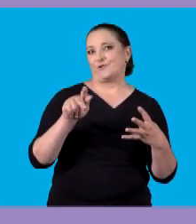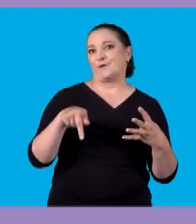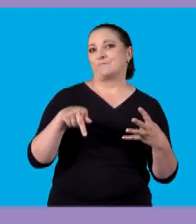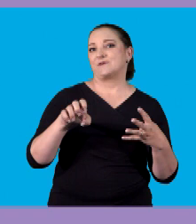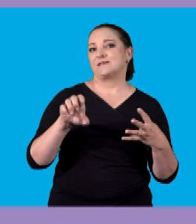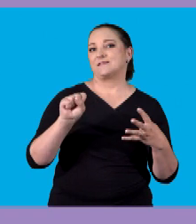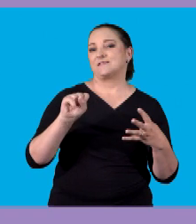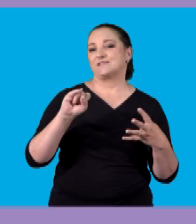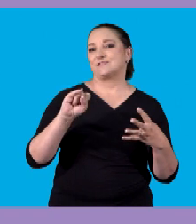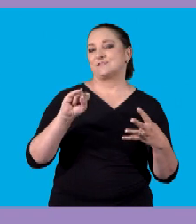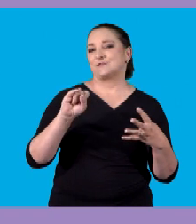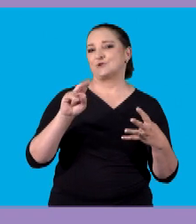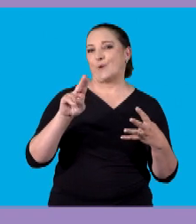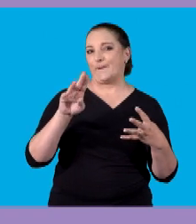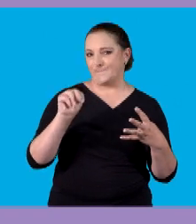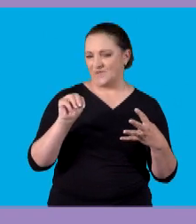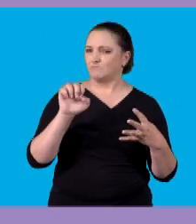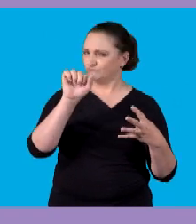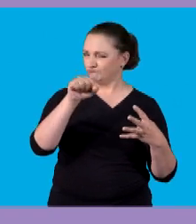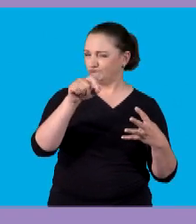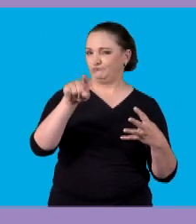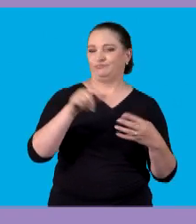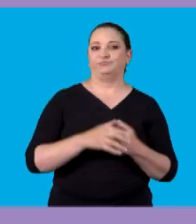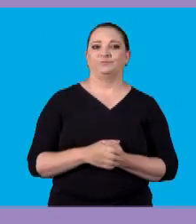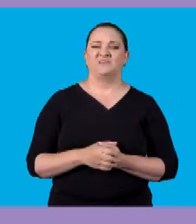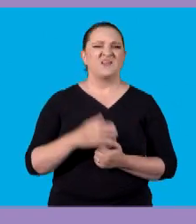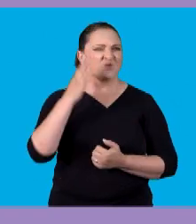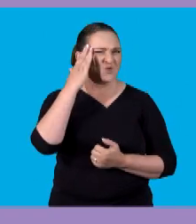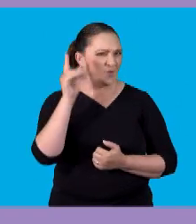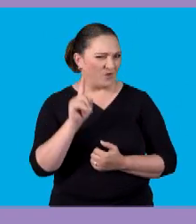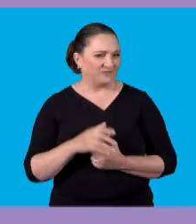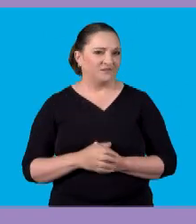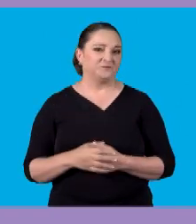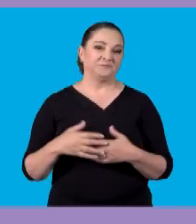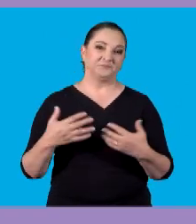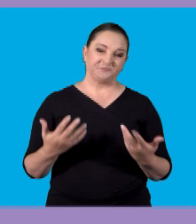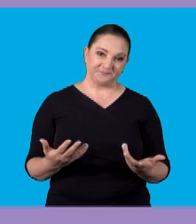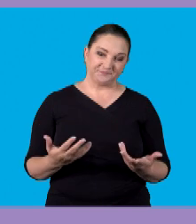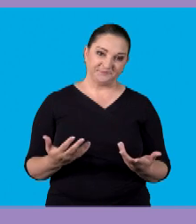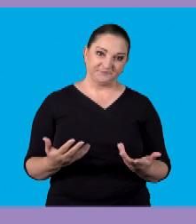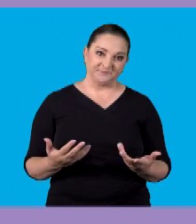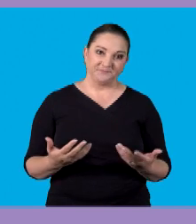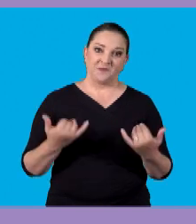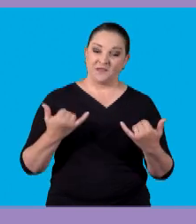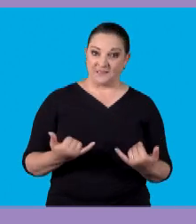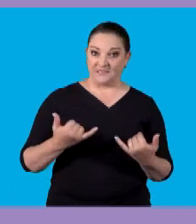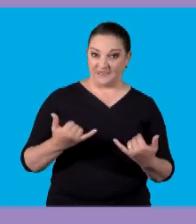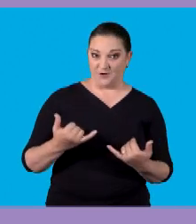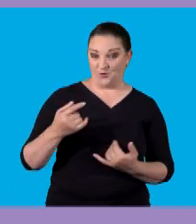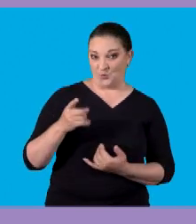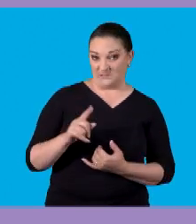you are thinking of a trapezium, then you are absolutely correct. Now, what do we know about a trapezium? Well, a